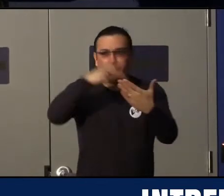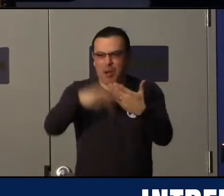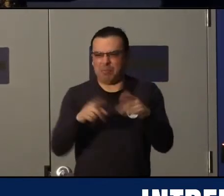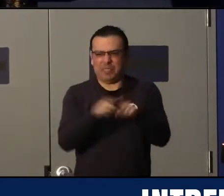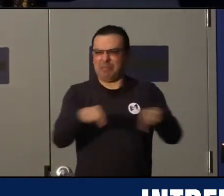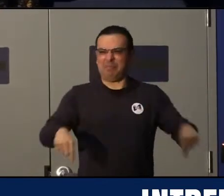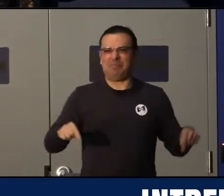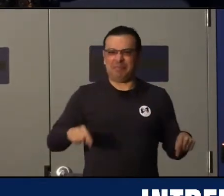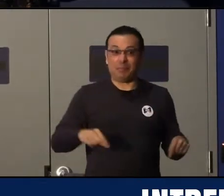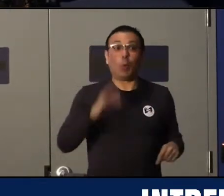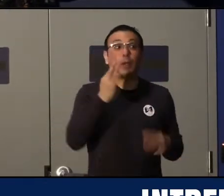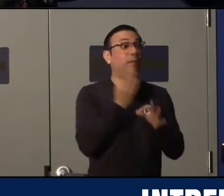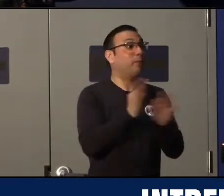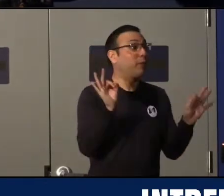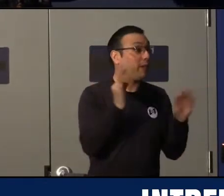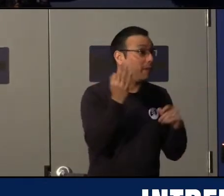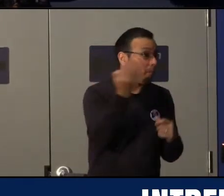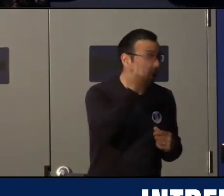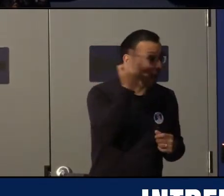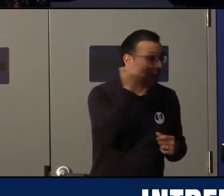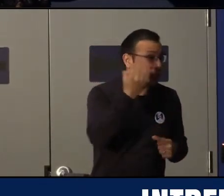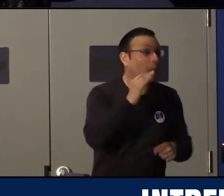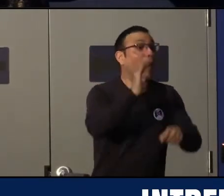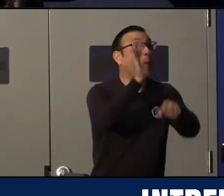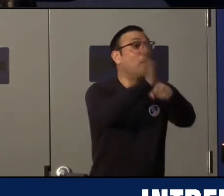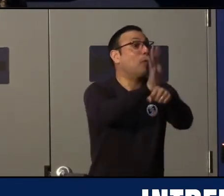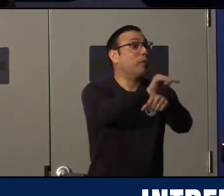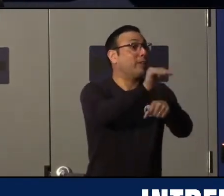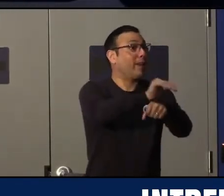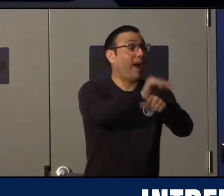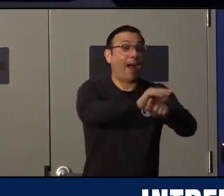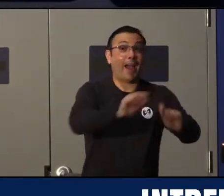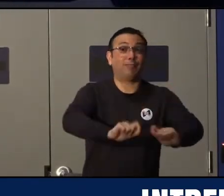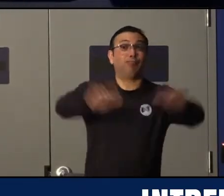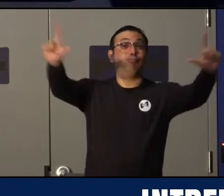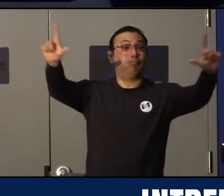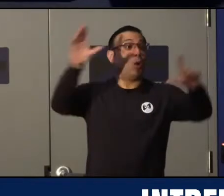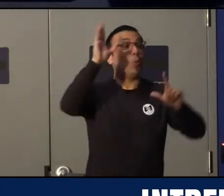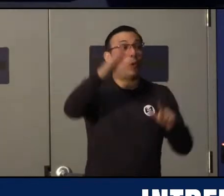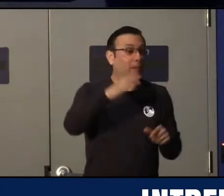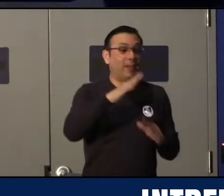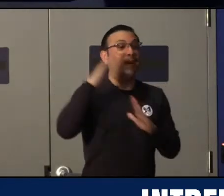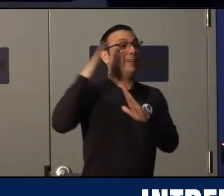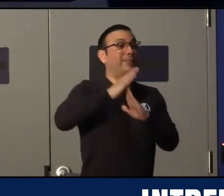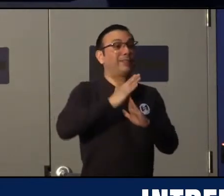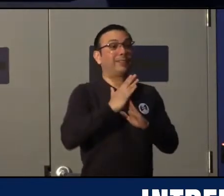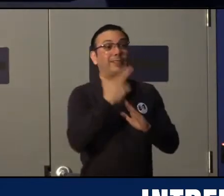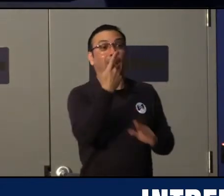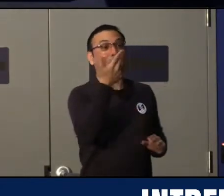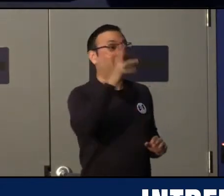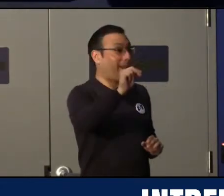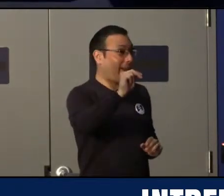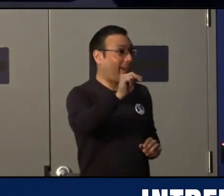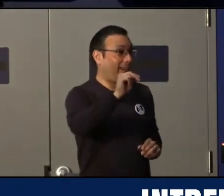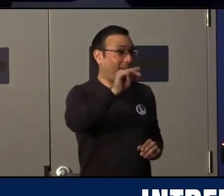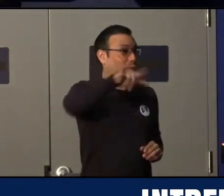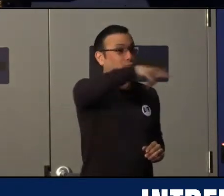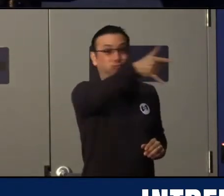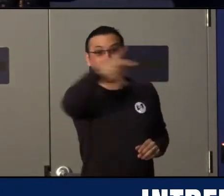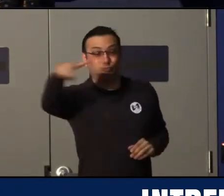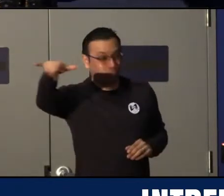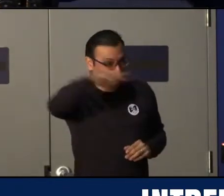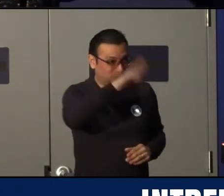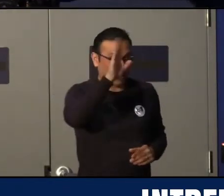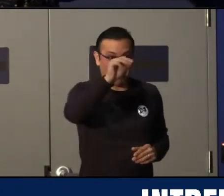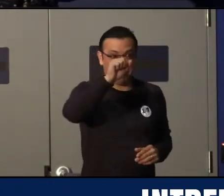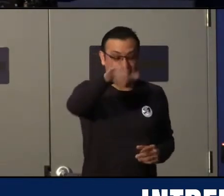more Free Fridays. We've got movie nights coming up. You can check out some cool movies. We're going to be showing Top Gun later on in May. We've also got our